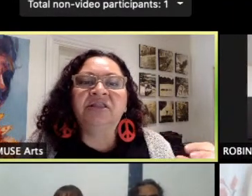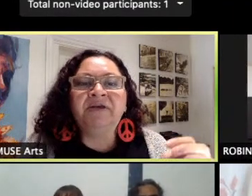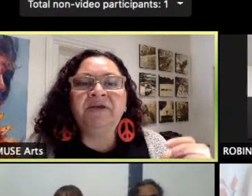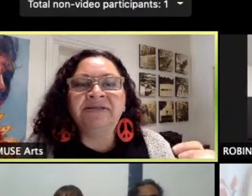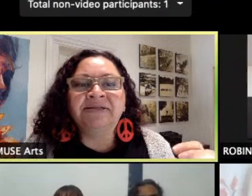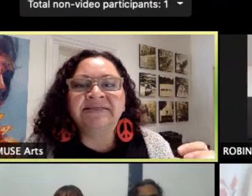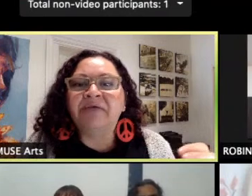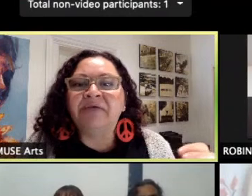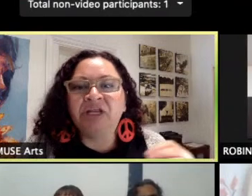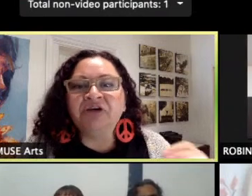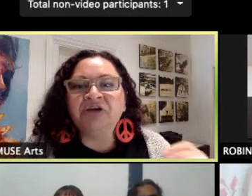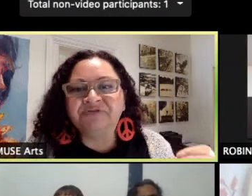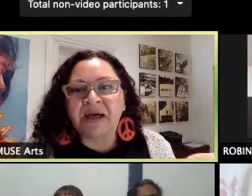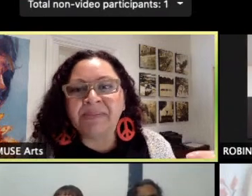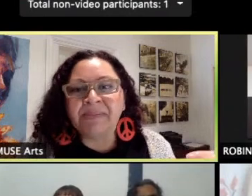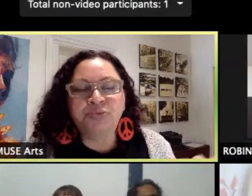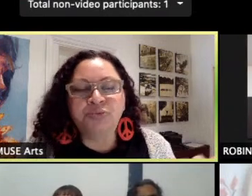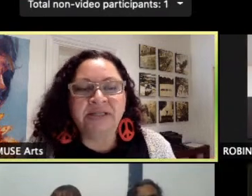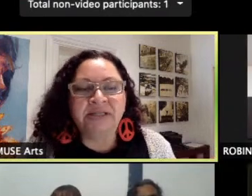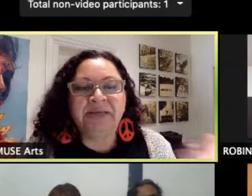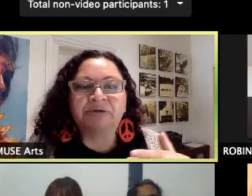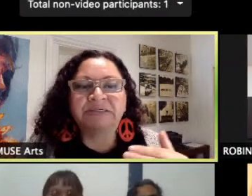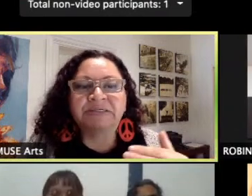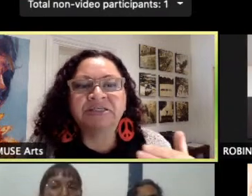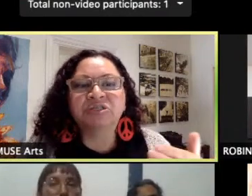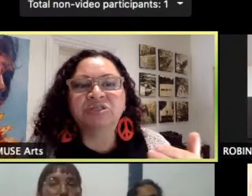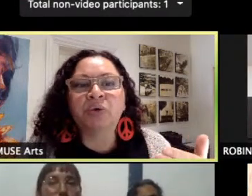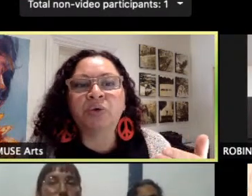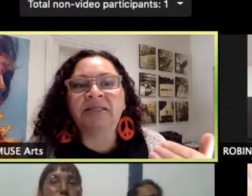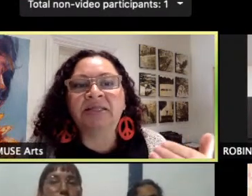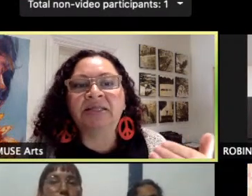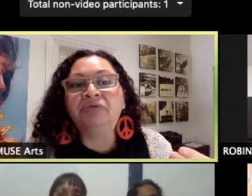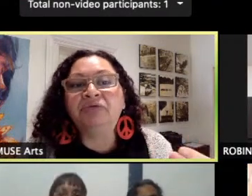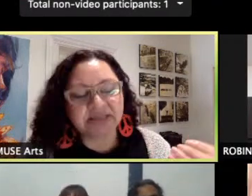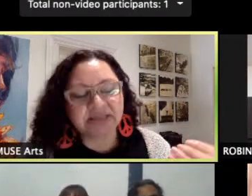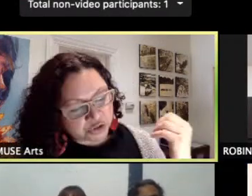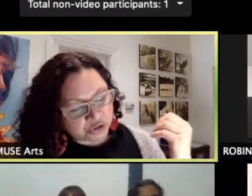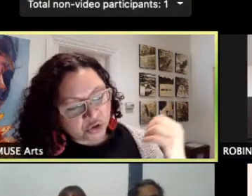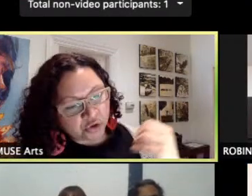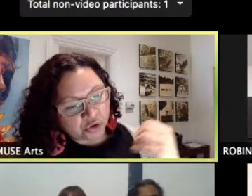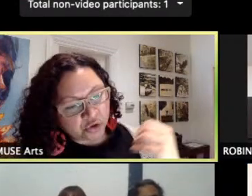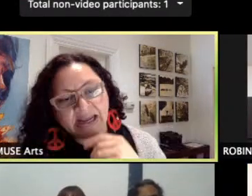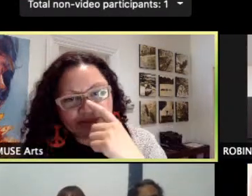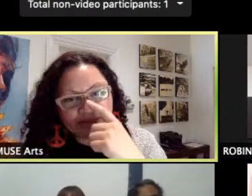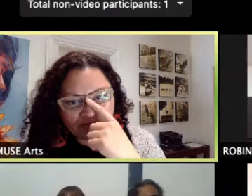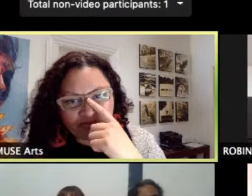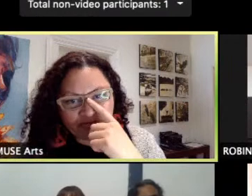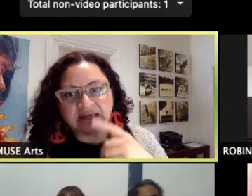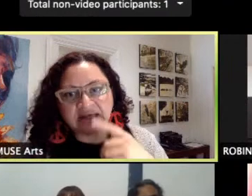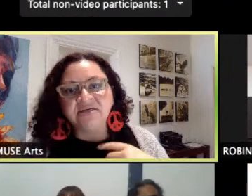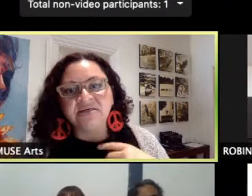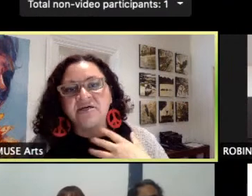of these families with limited resources were dealing with. So I believe that we didn't